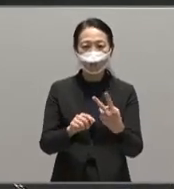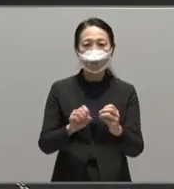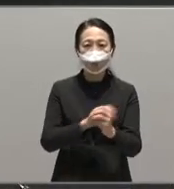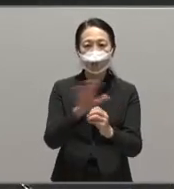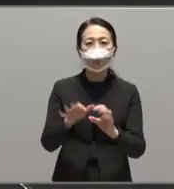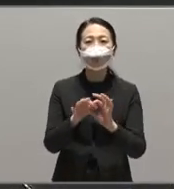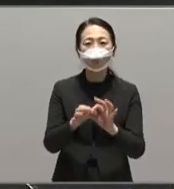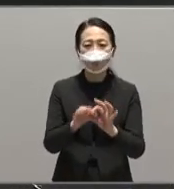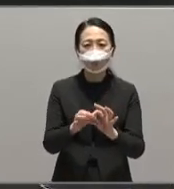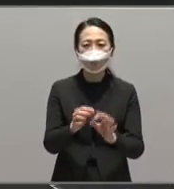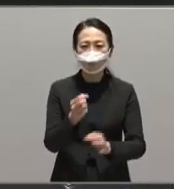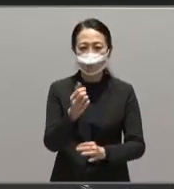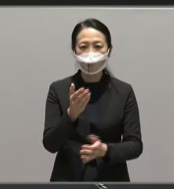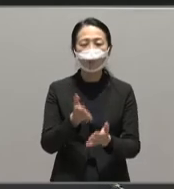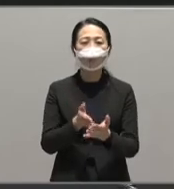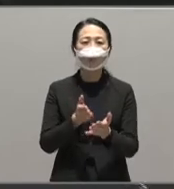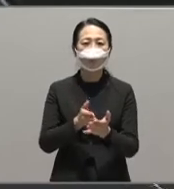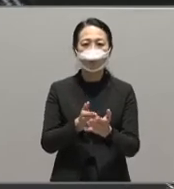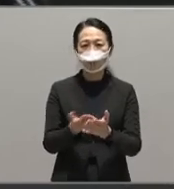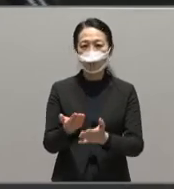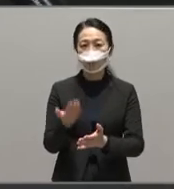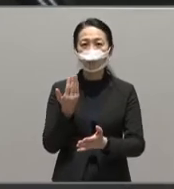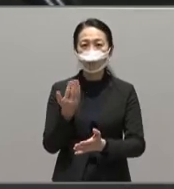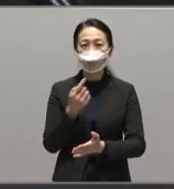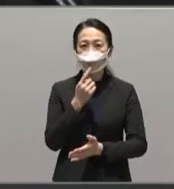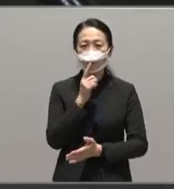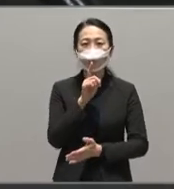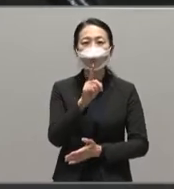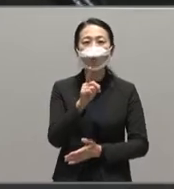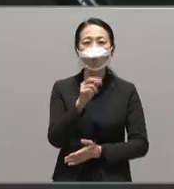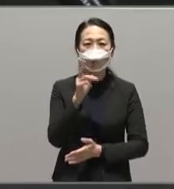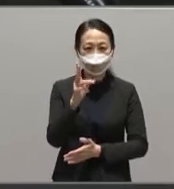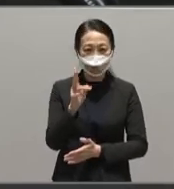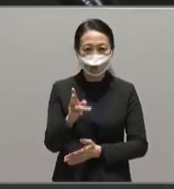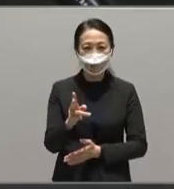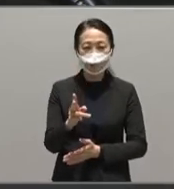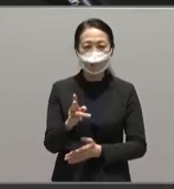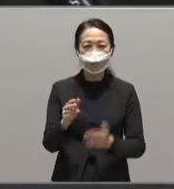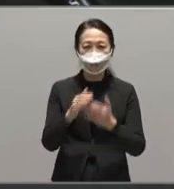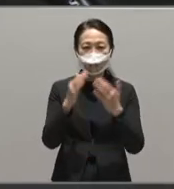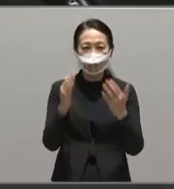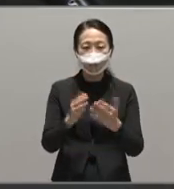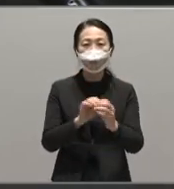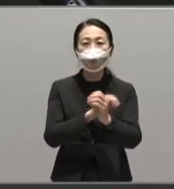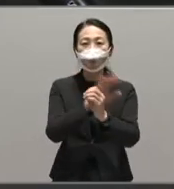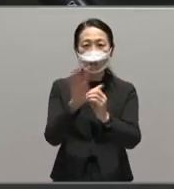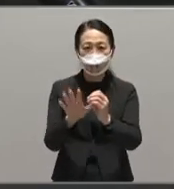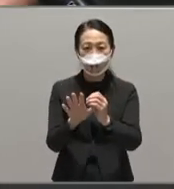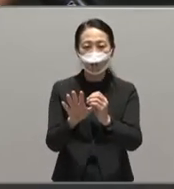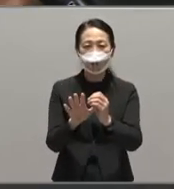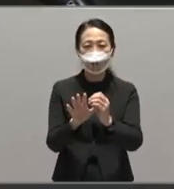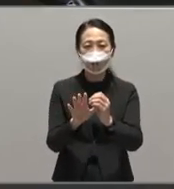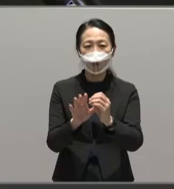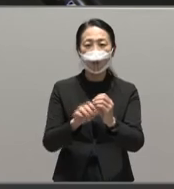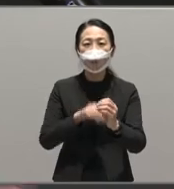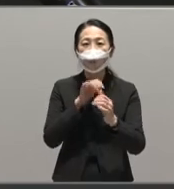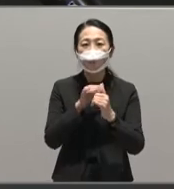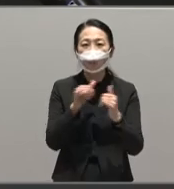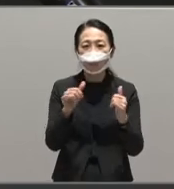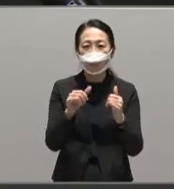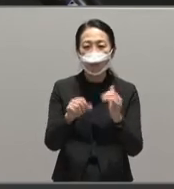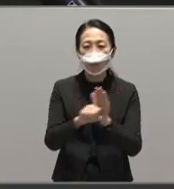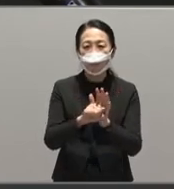now? Two things. I want to speak about COVID-19 first. As I said before, in the case